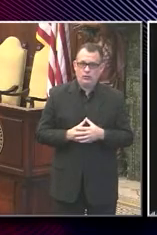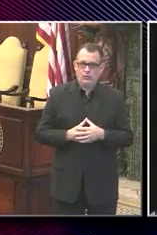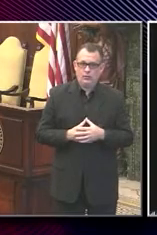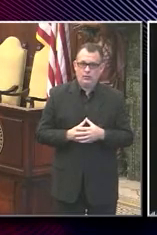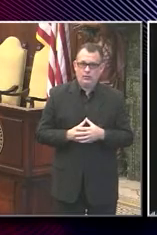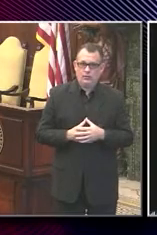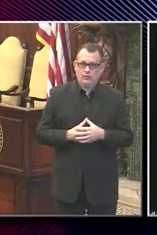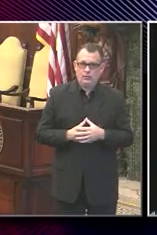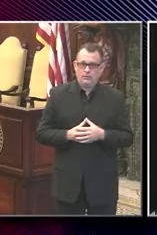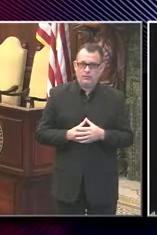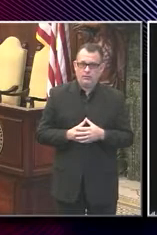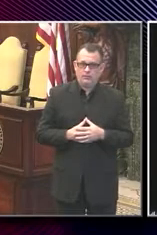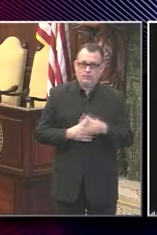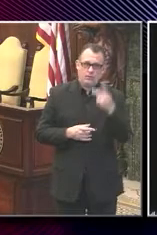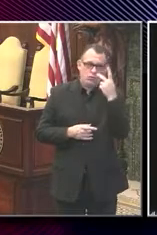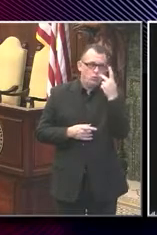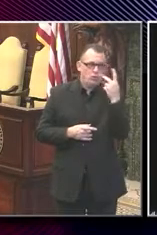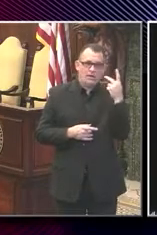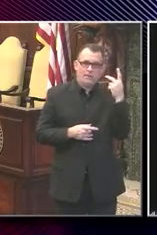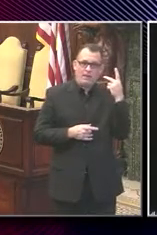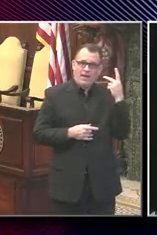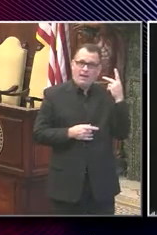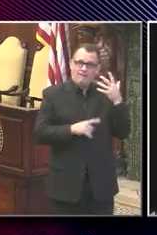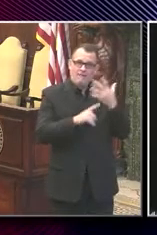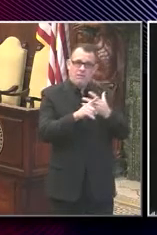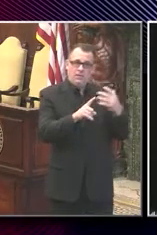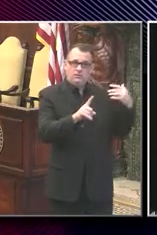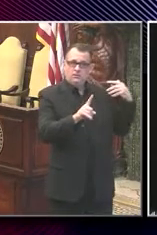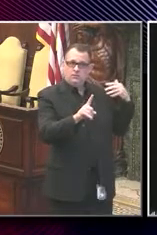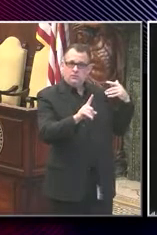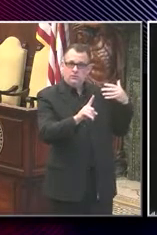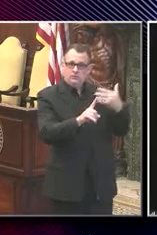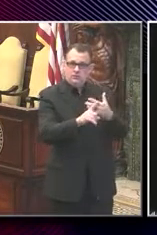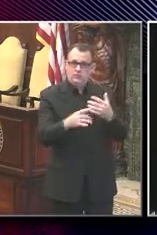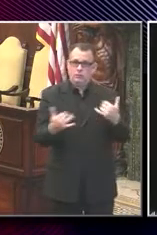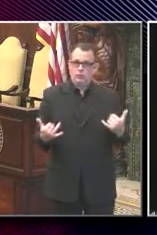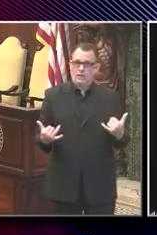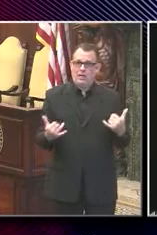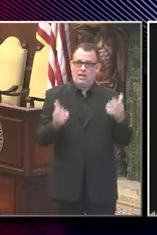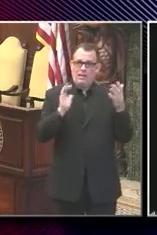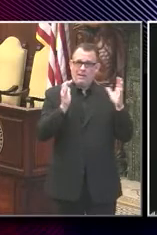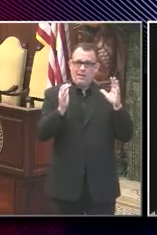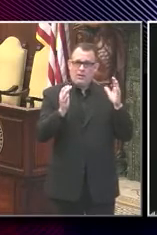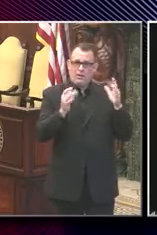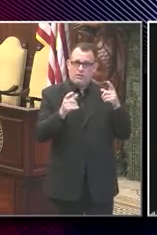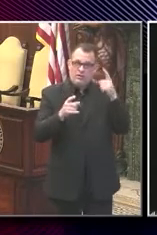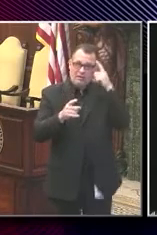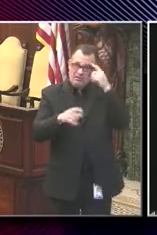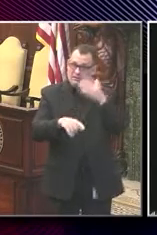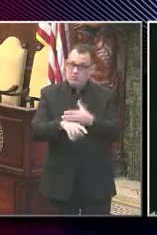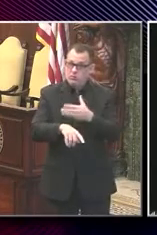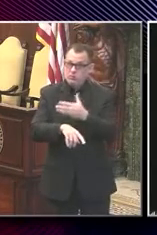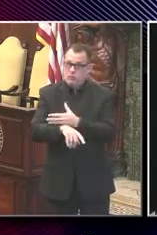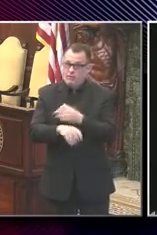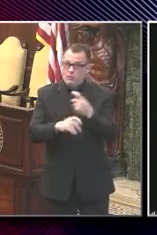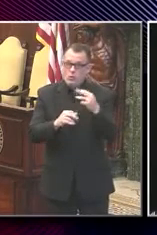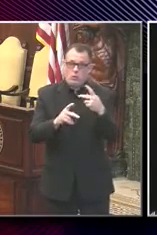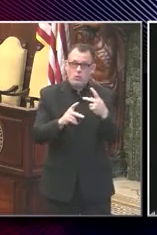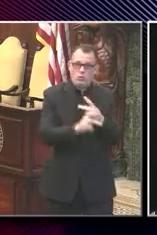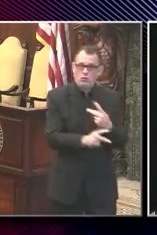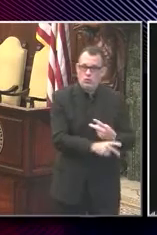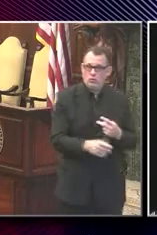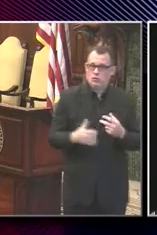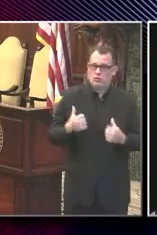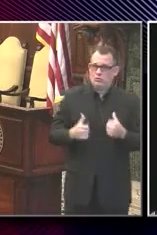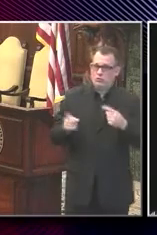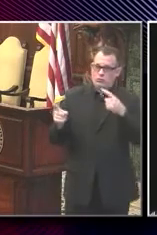Looking back at 5 months ago, where we are today, do you think it's better or worse than where you might have